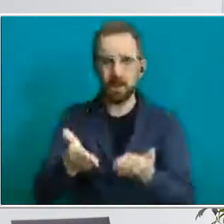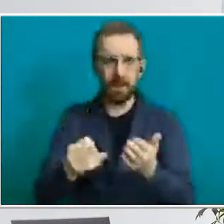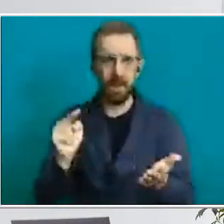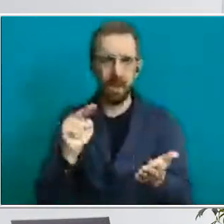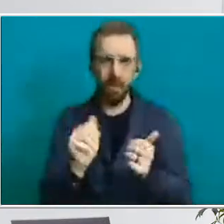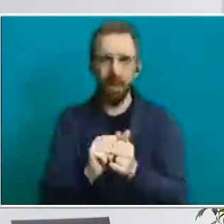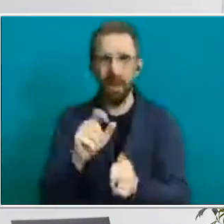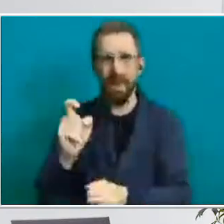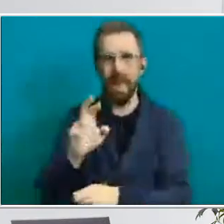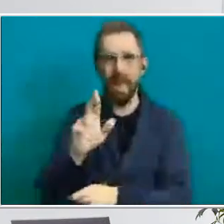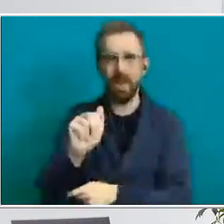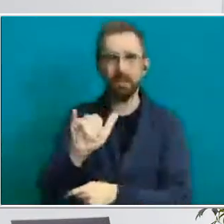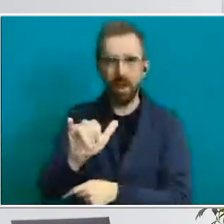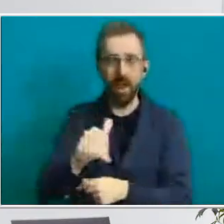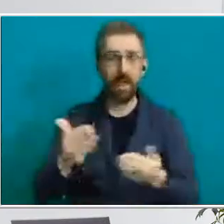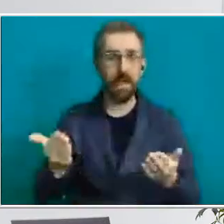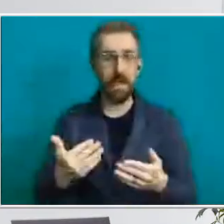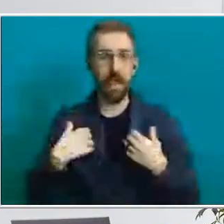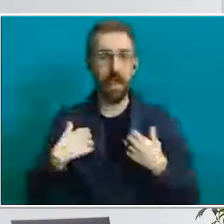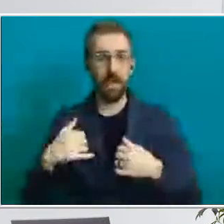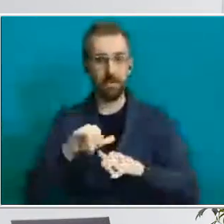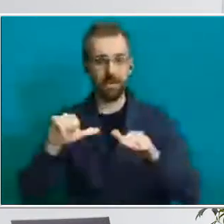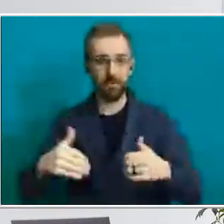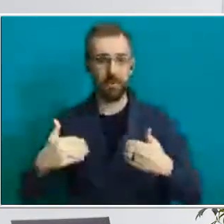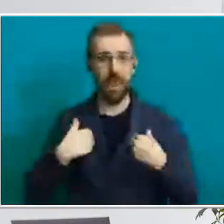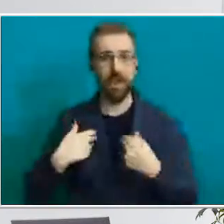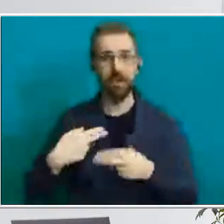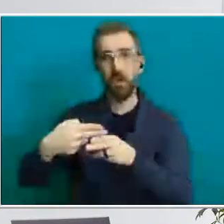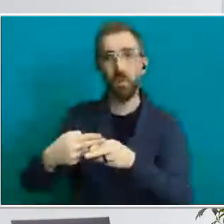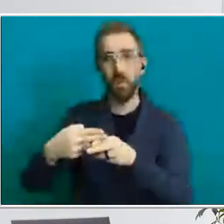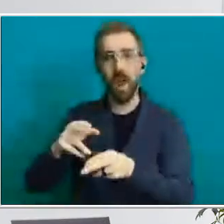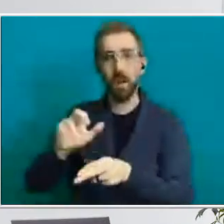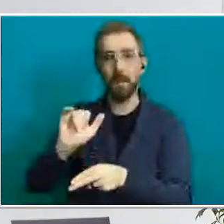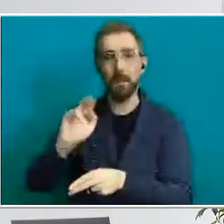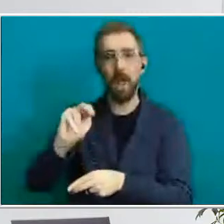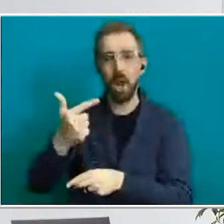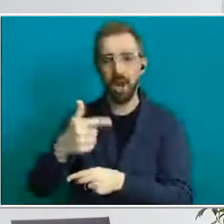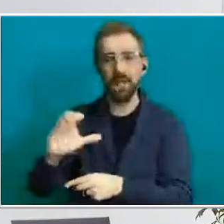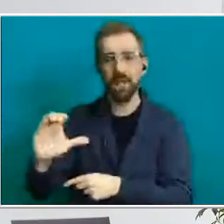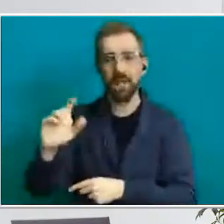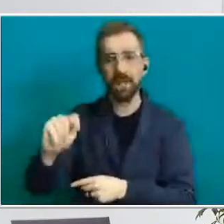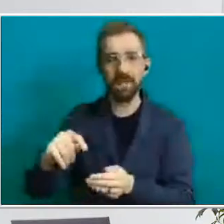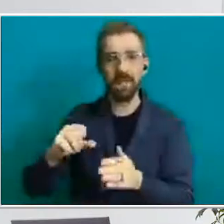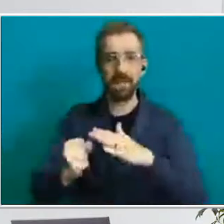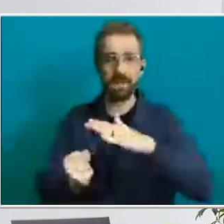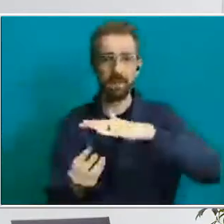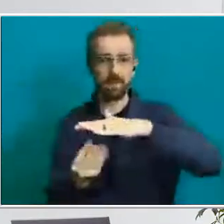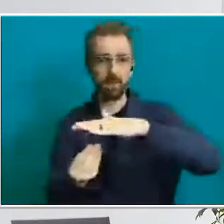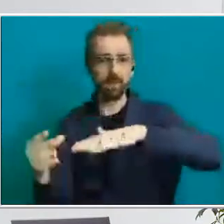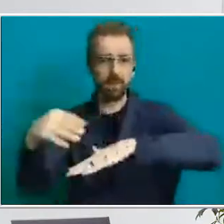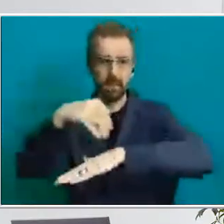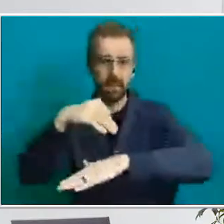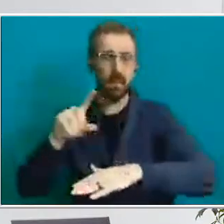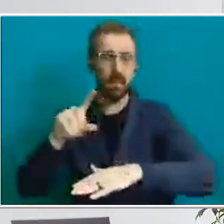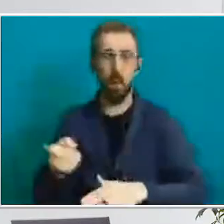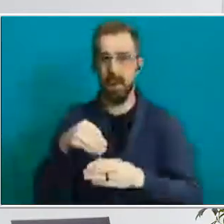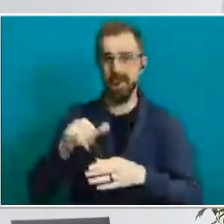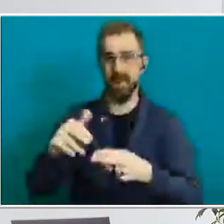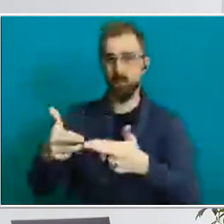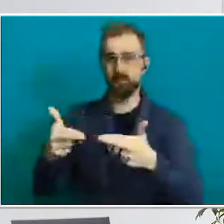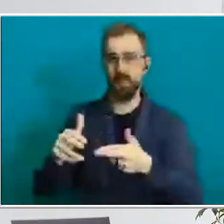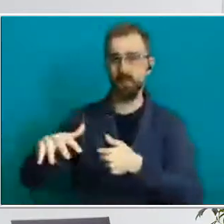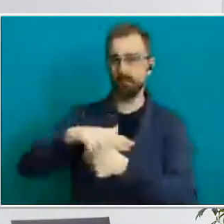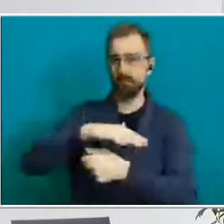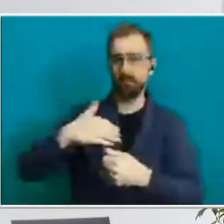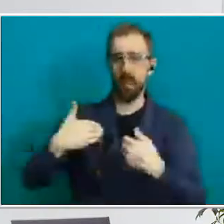X-ray. And here at the health system, we have something called a weight-bearing CT scan if we are a little bit concerned about it. We're the only ones in the region that have that. And that can also